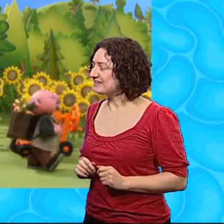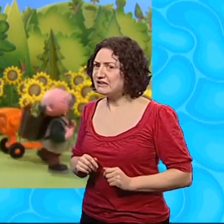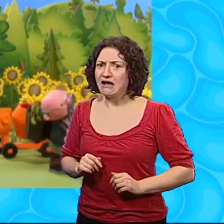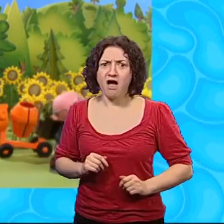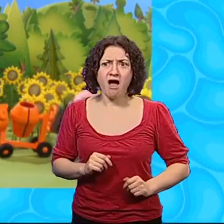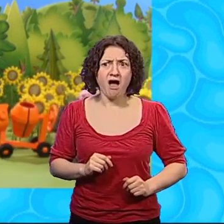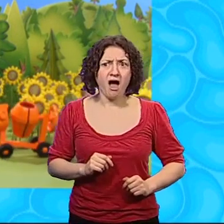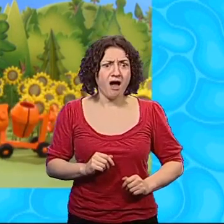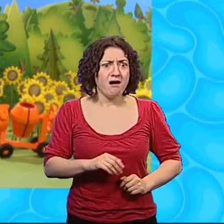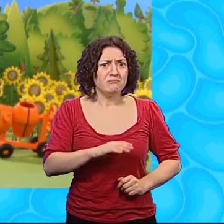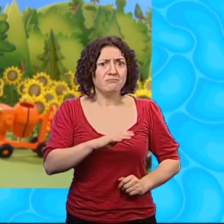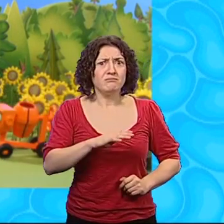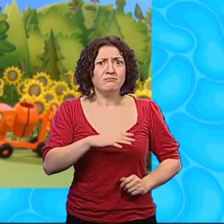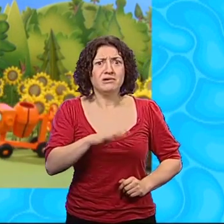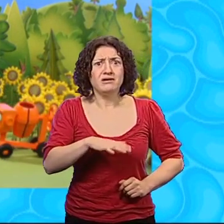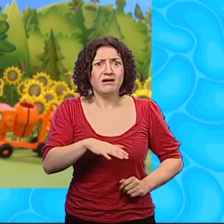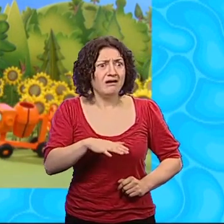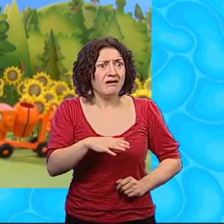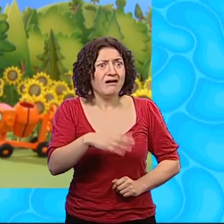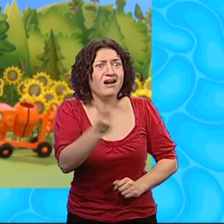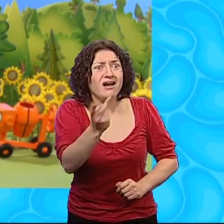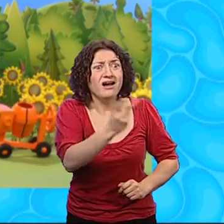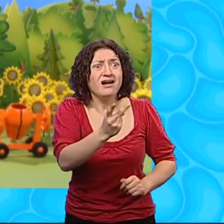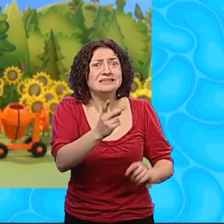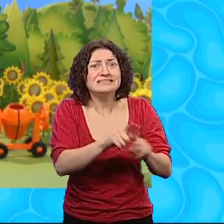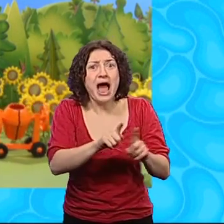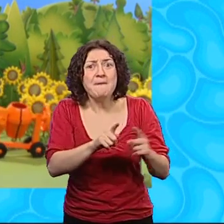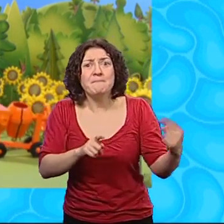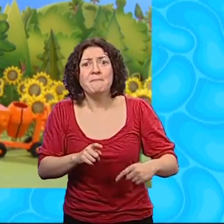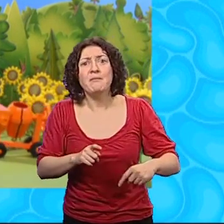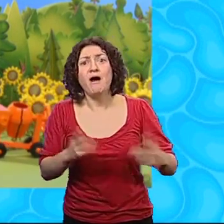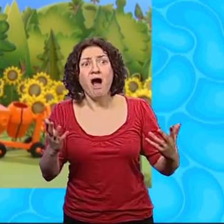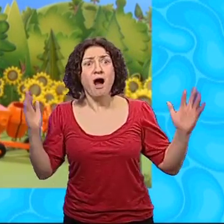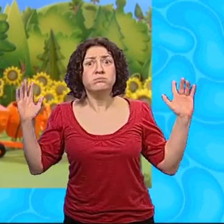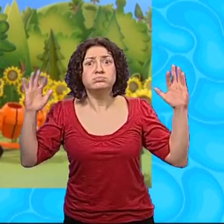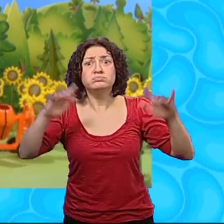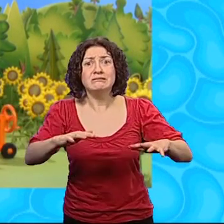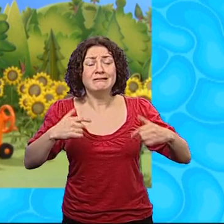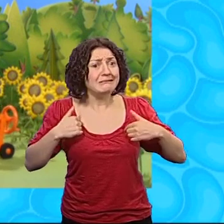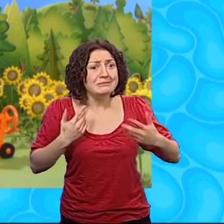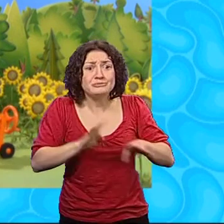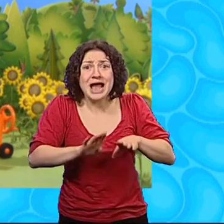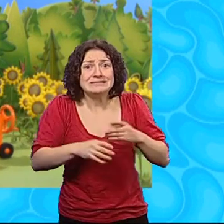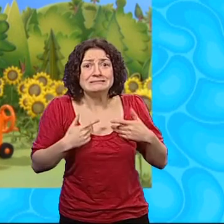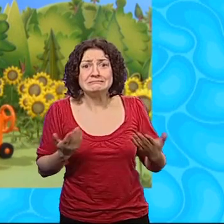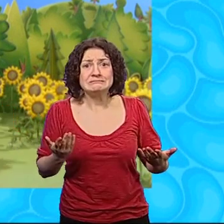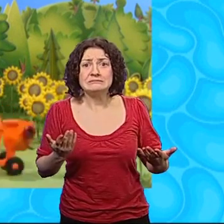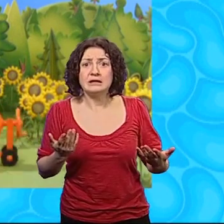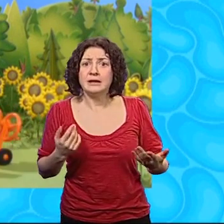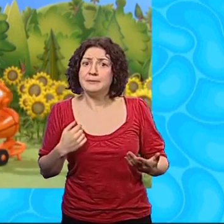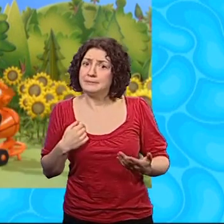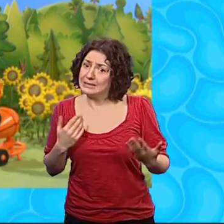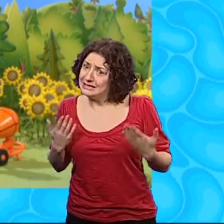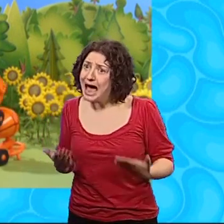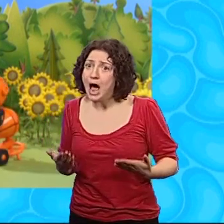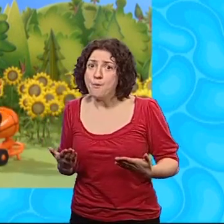Mr. and Mrs. Bentley are coming too. Everyone must be coming, and I still haven't practiced. We better do some now, then.